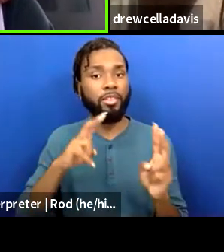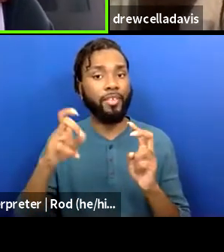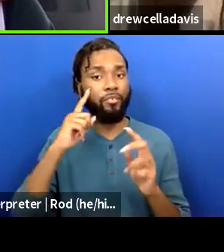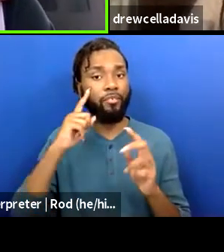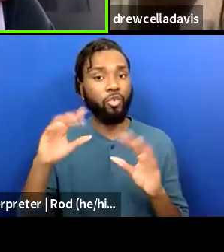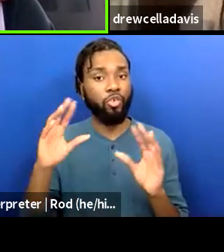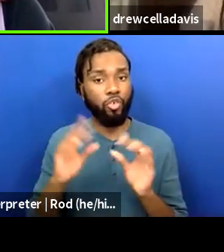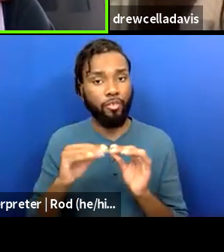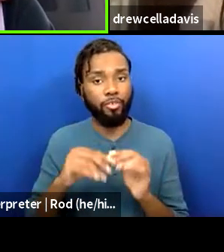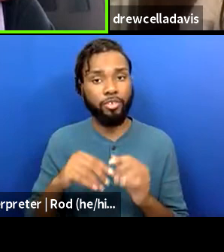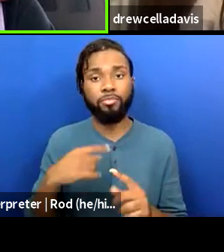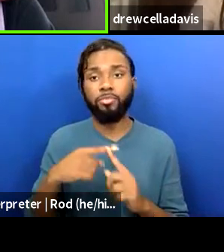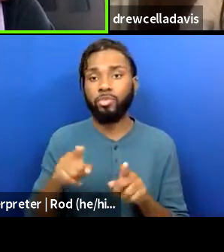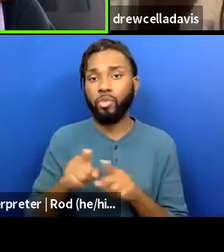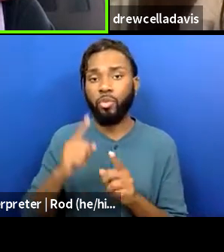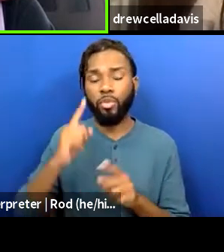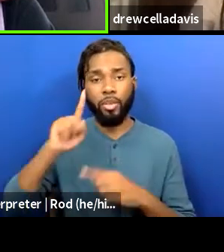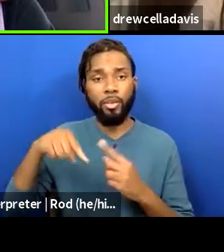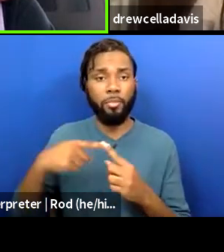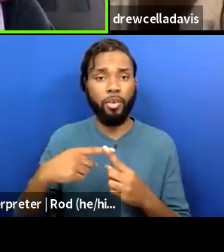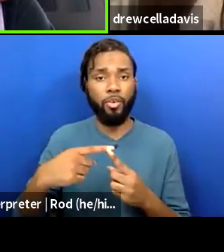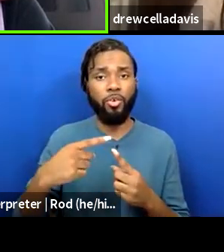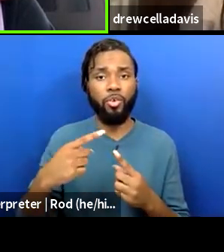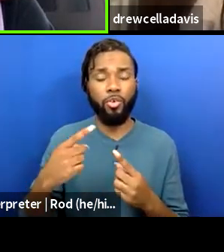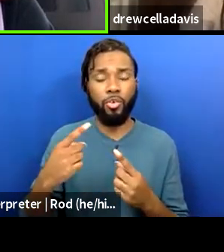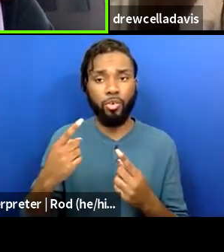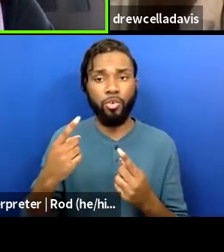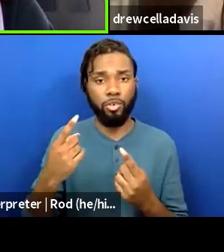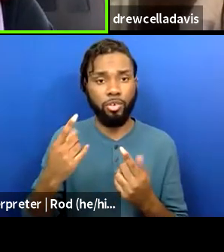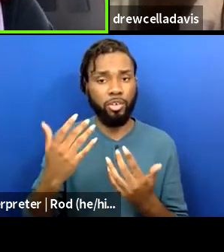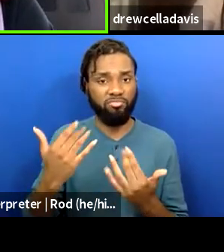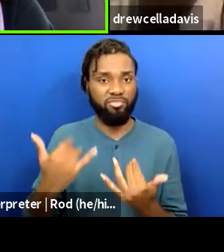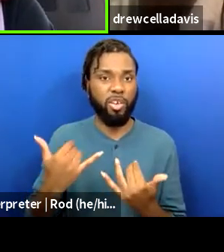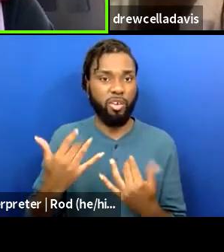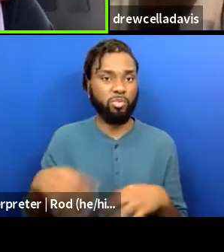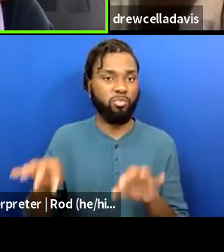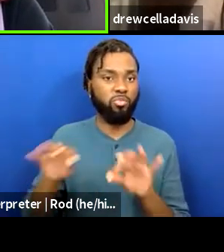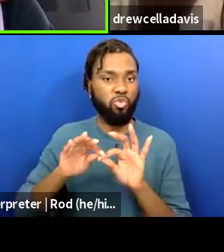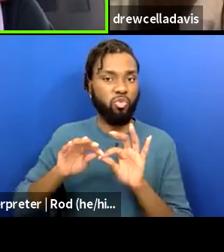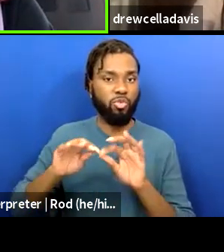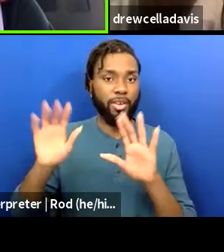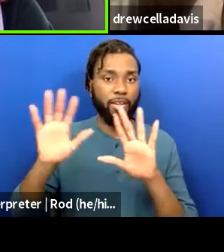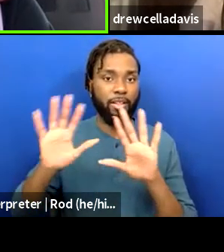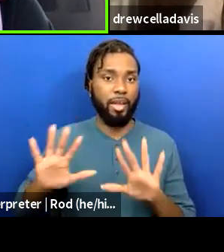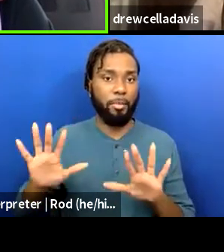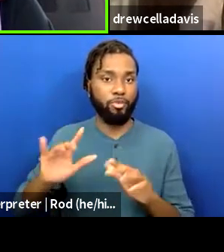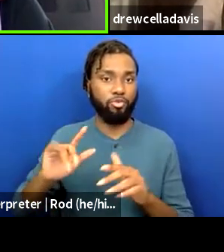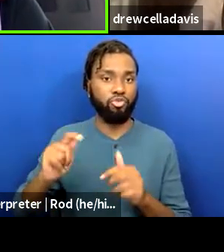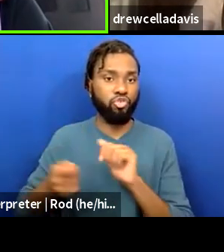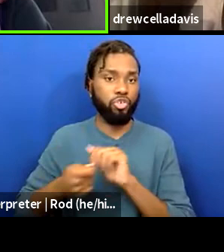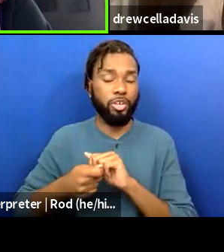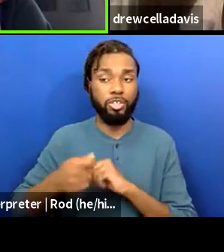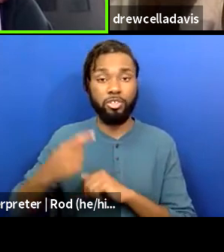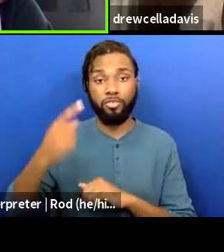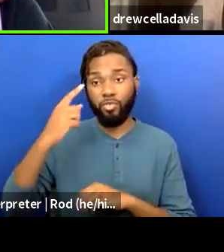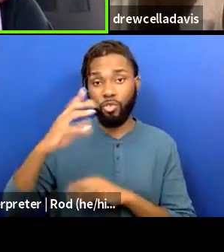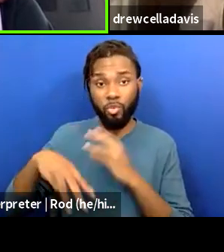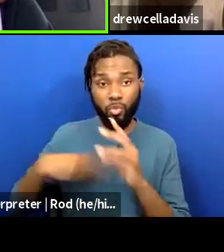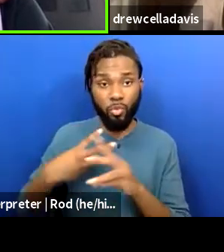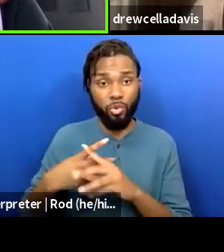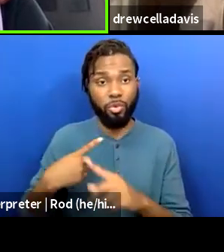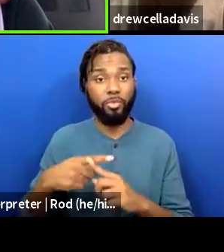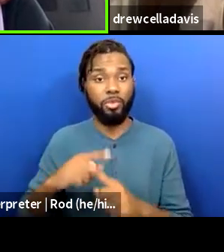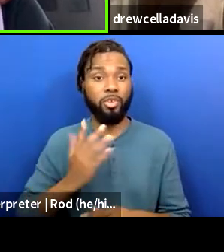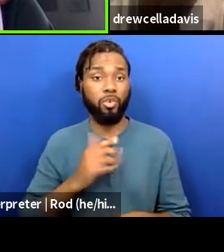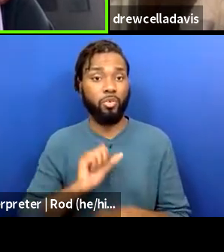about how important climate change is for the world and our work,